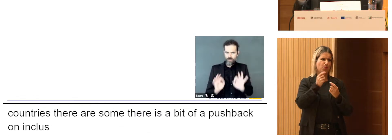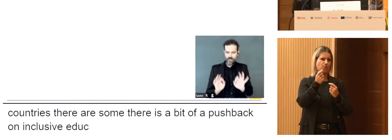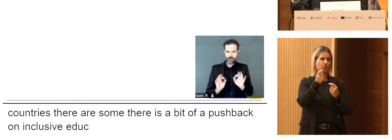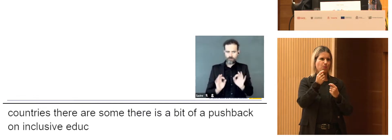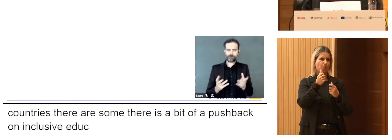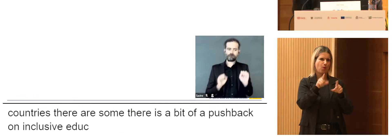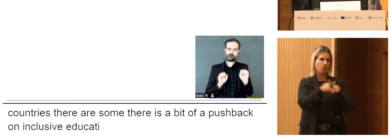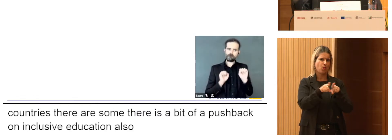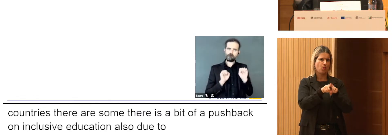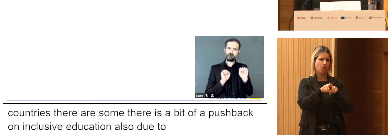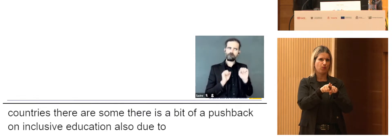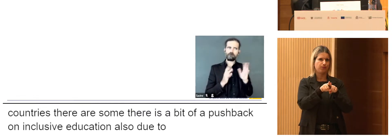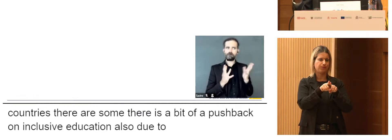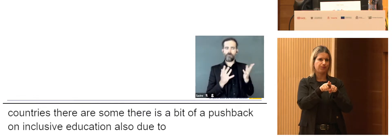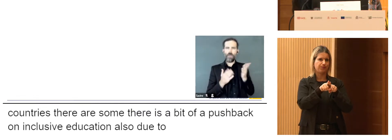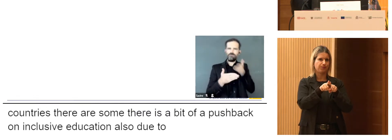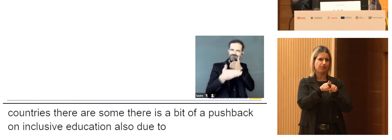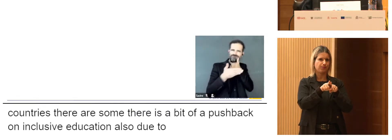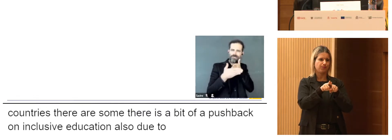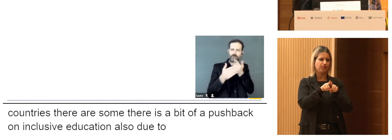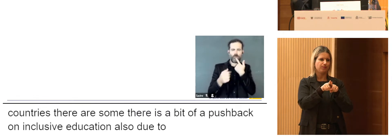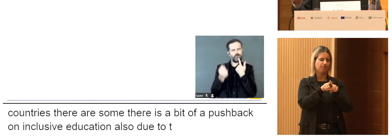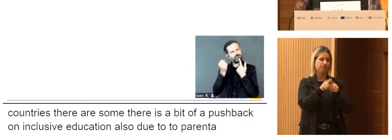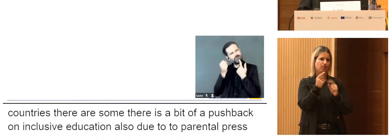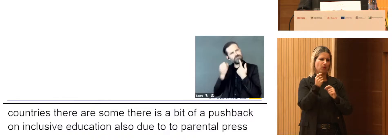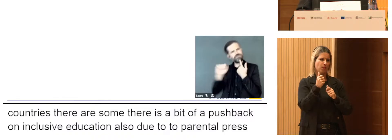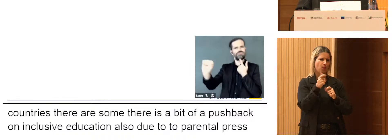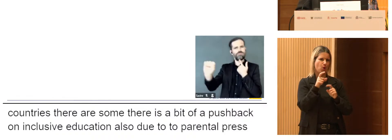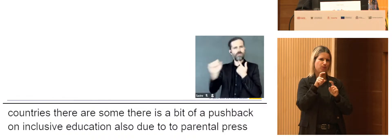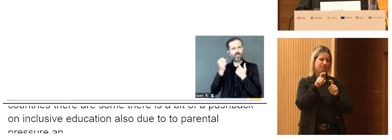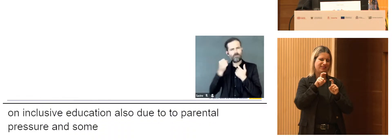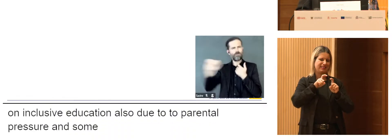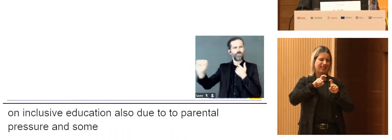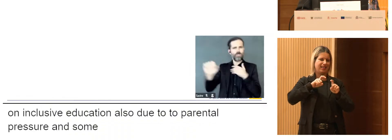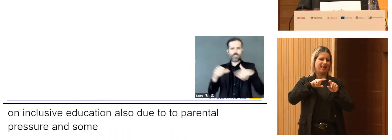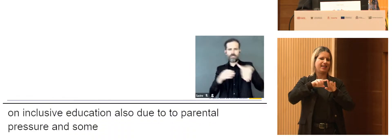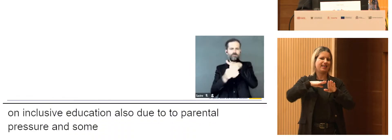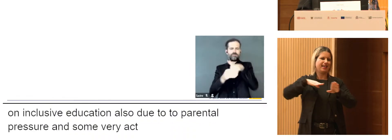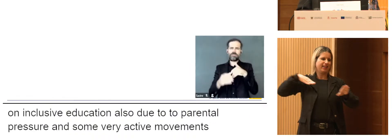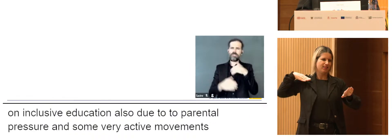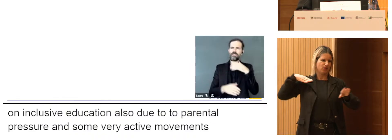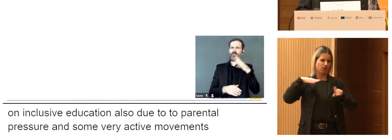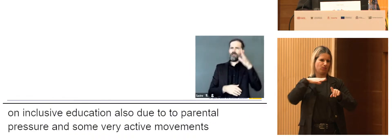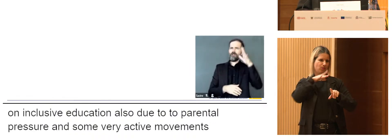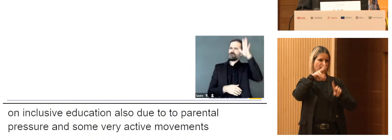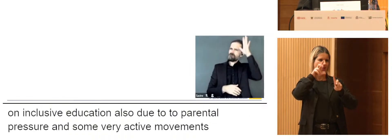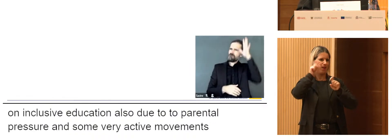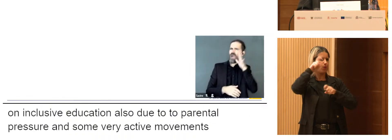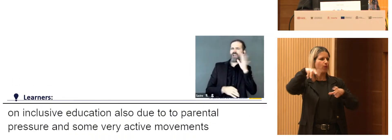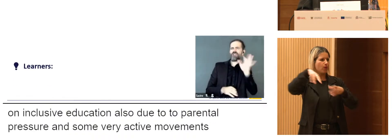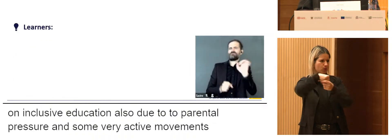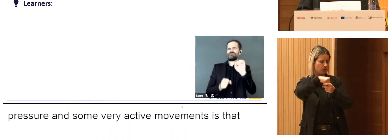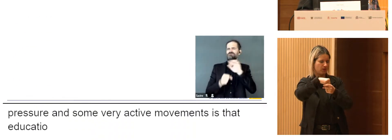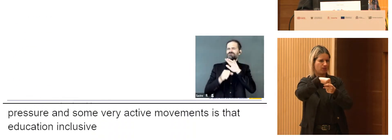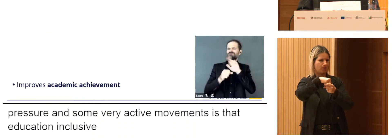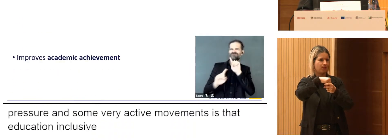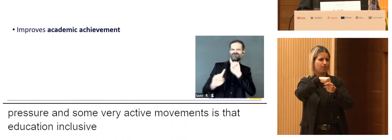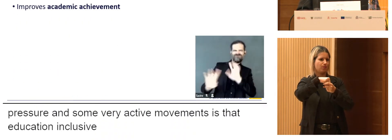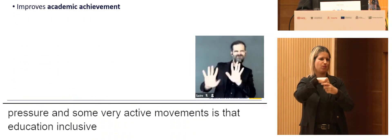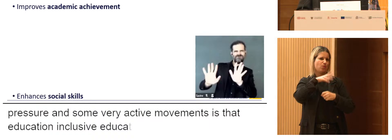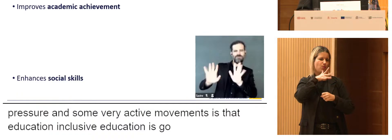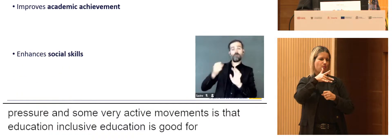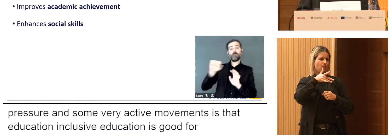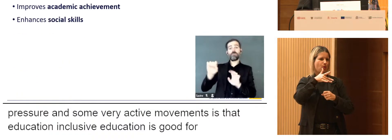also due to parental pressure and some very active movements, is that inclusive education is good for